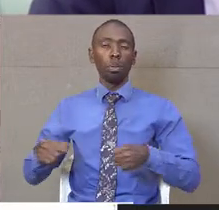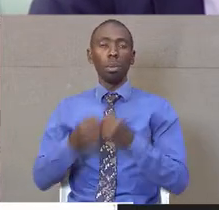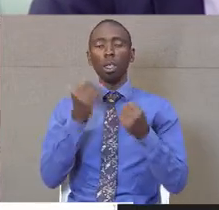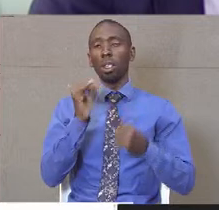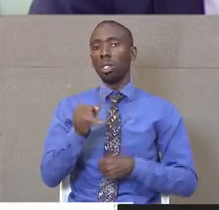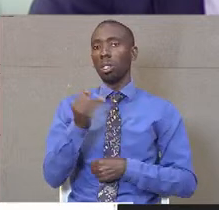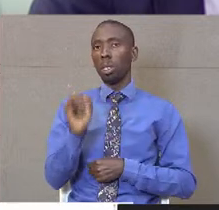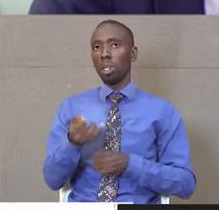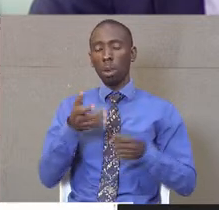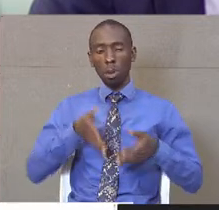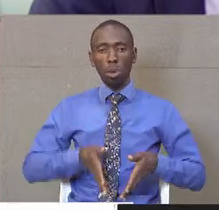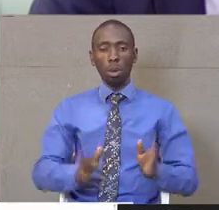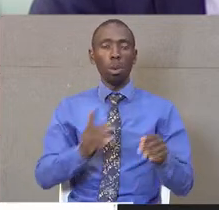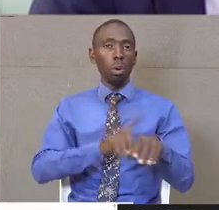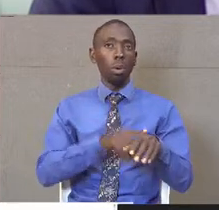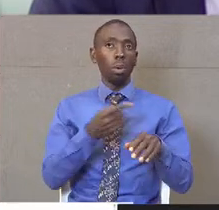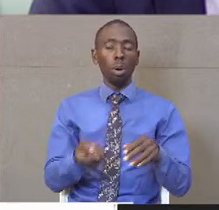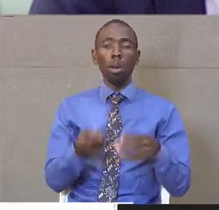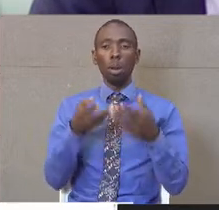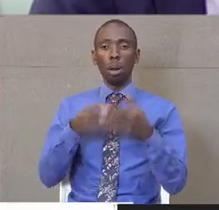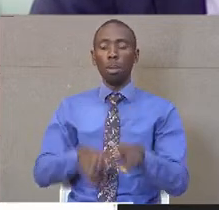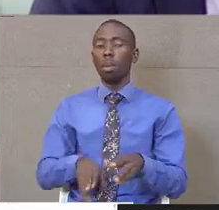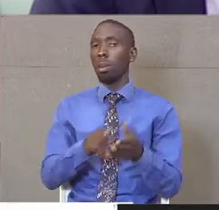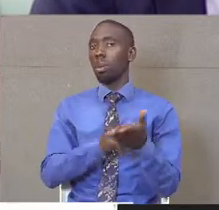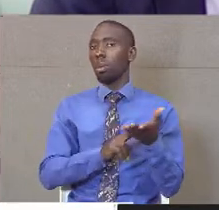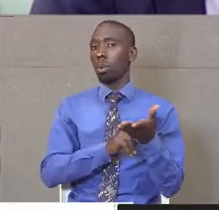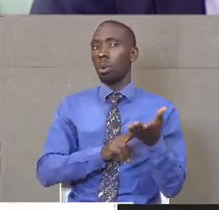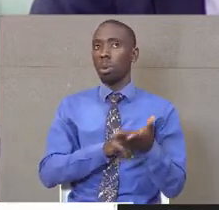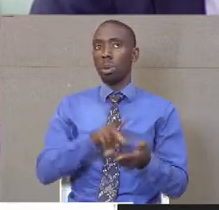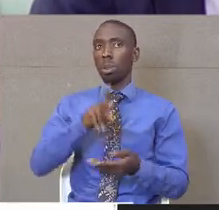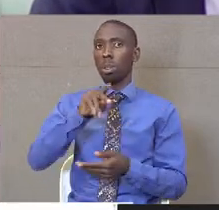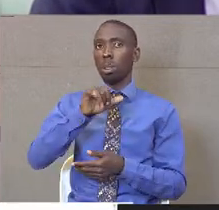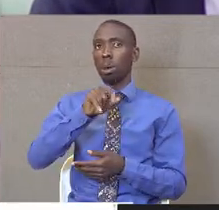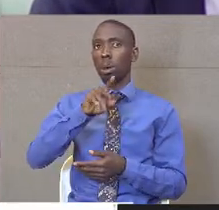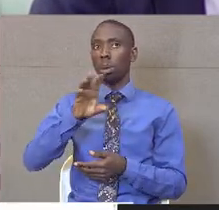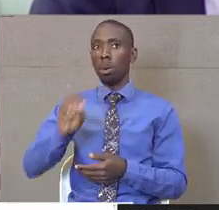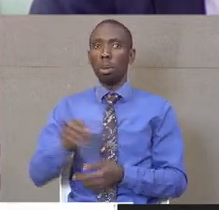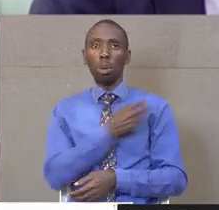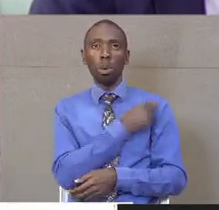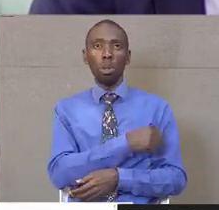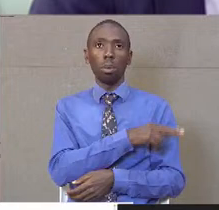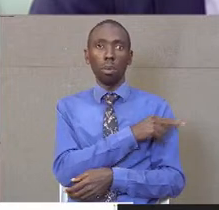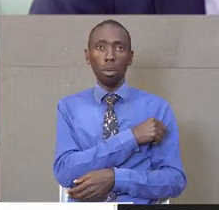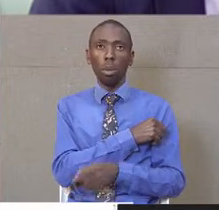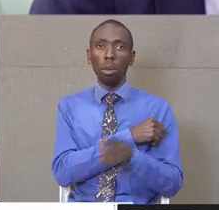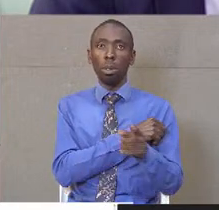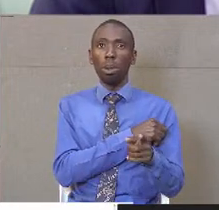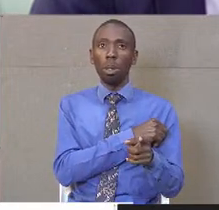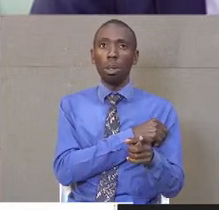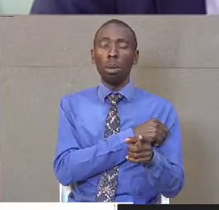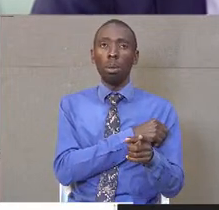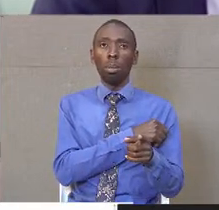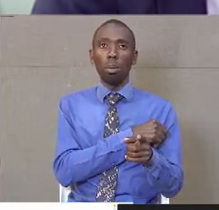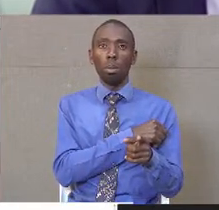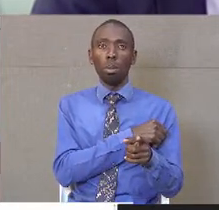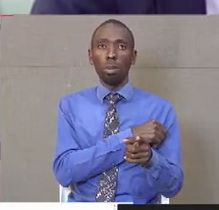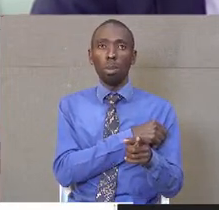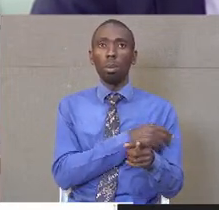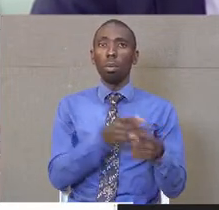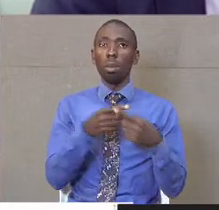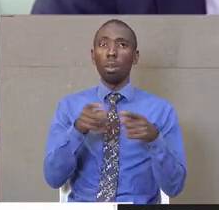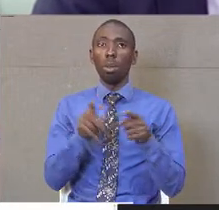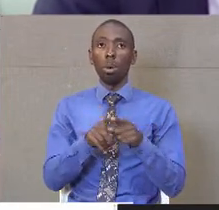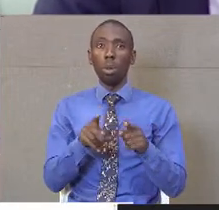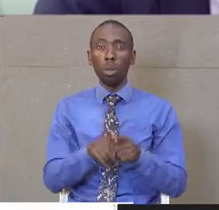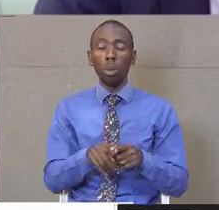when they occur, they use Kaolo Hospital. At the Dr. same time, Chris, when you get there, one meeting in this no house. Gas, there